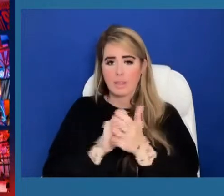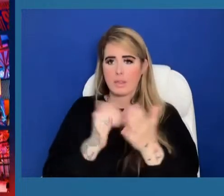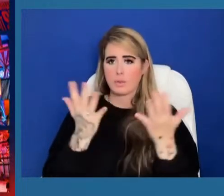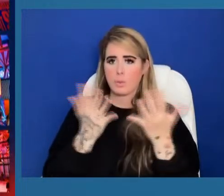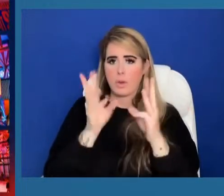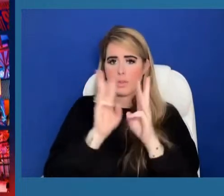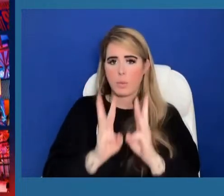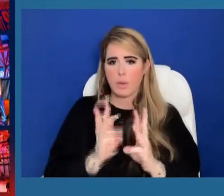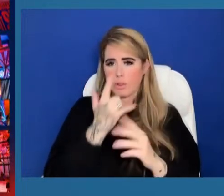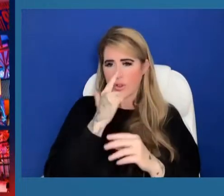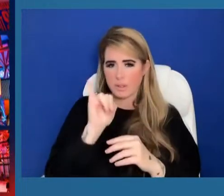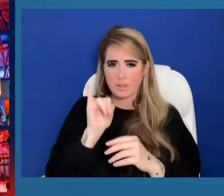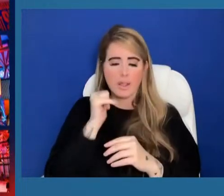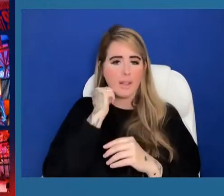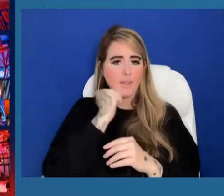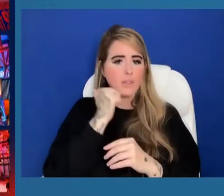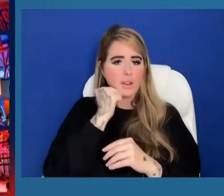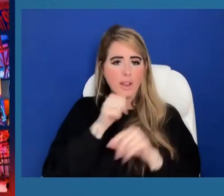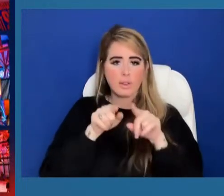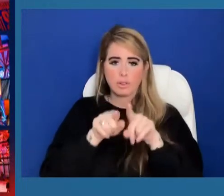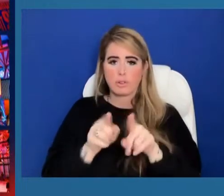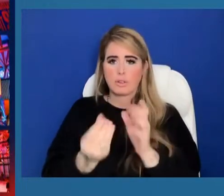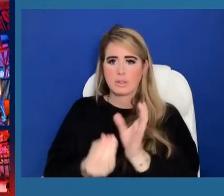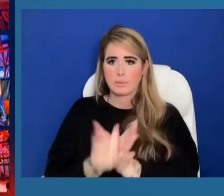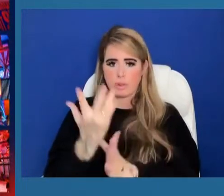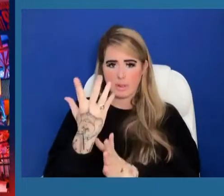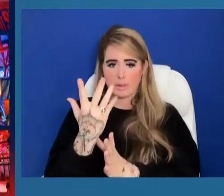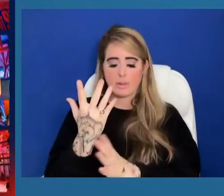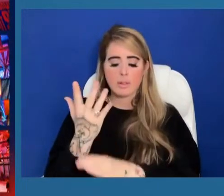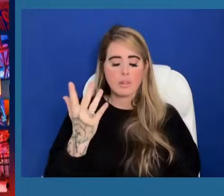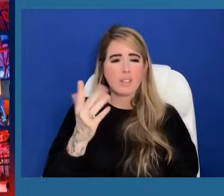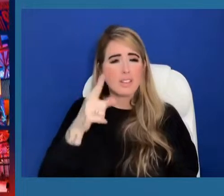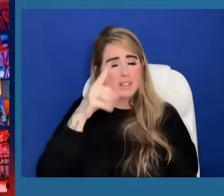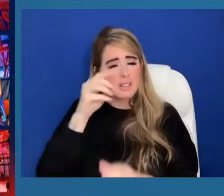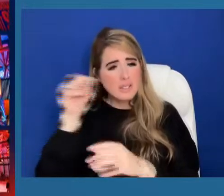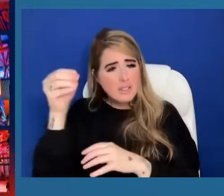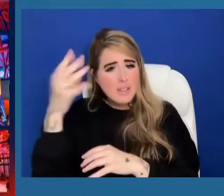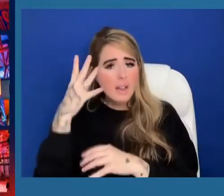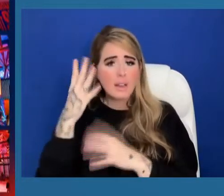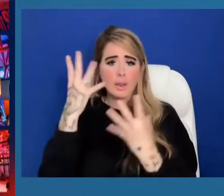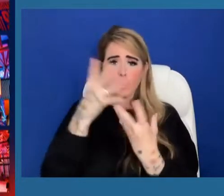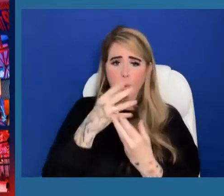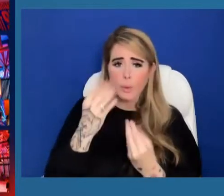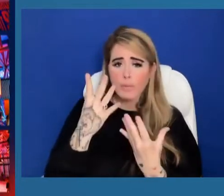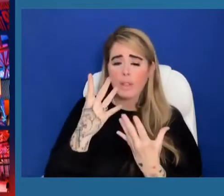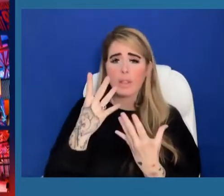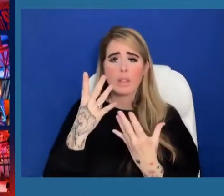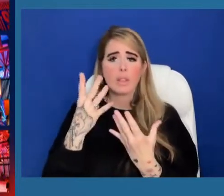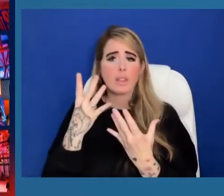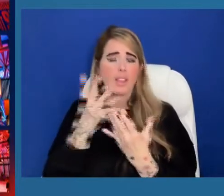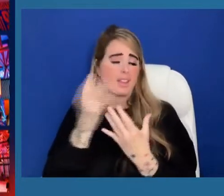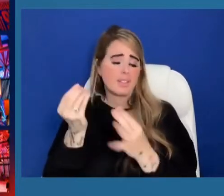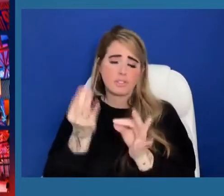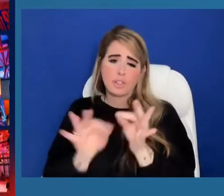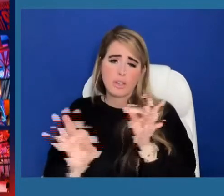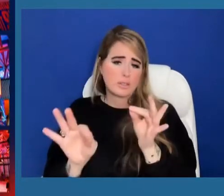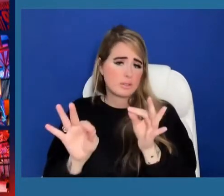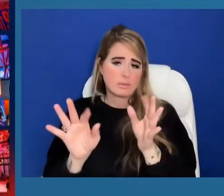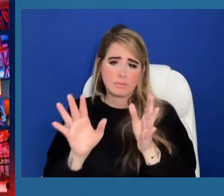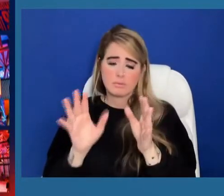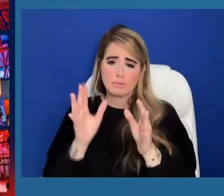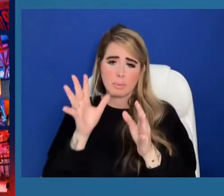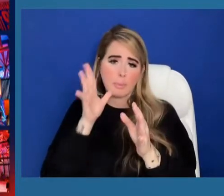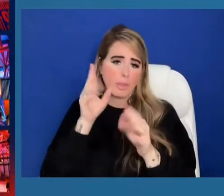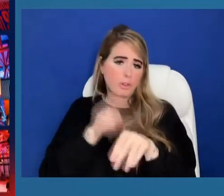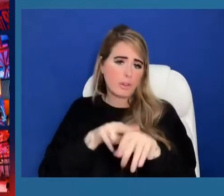like every day during the spring. It's sunny, it's beautiful. and it just, Mother Nature is shining